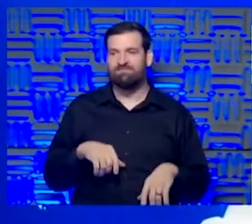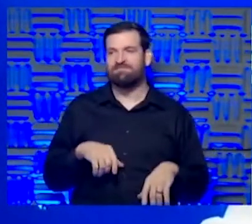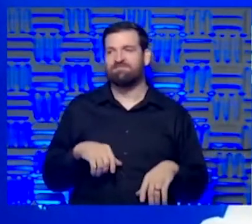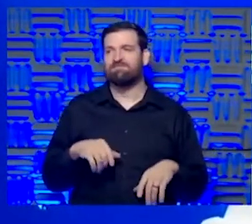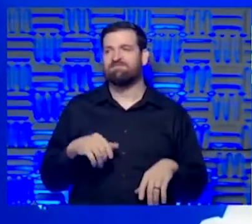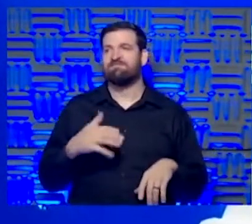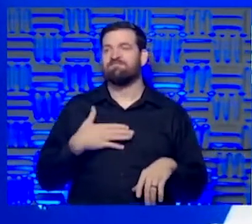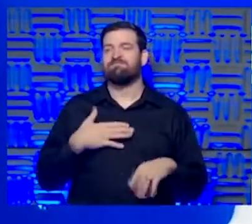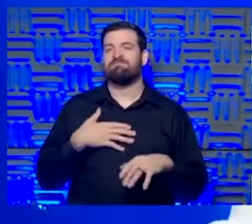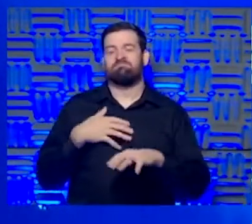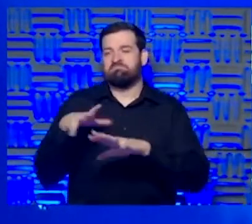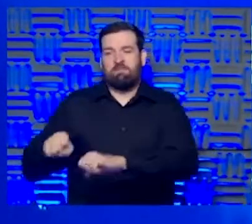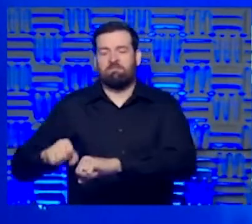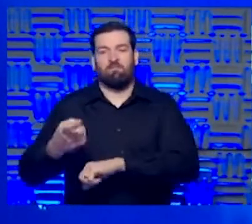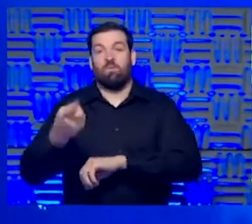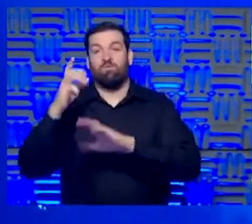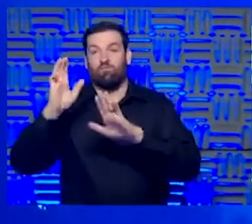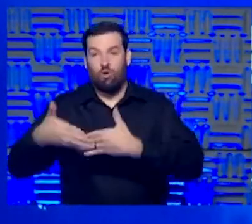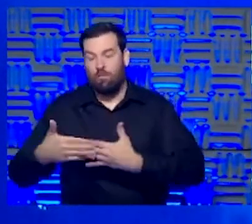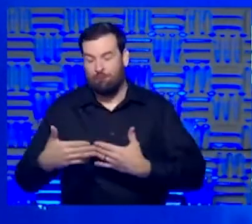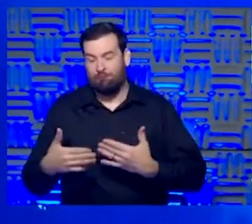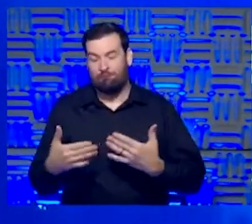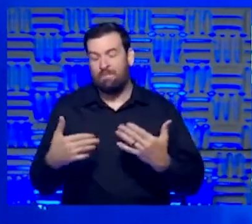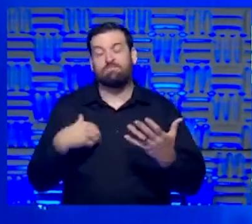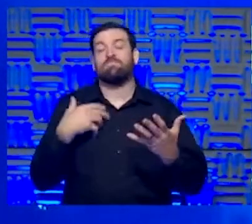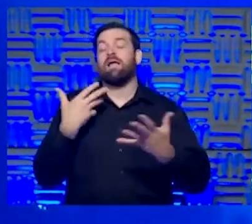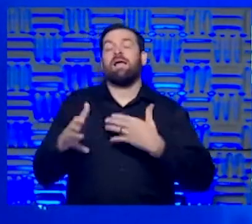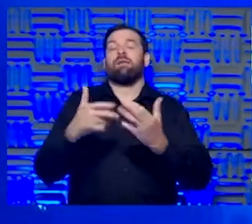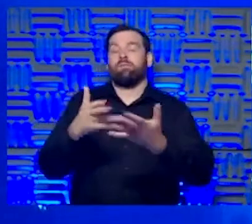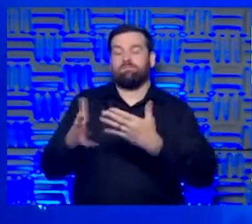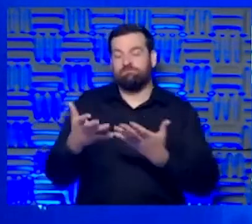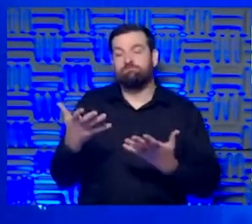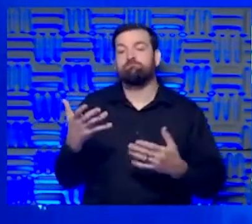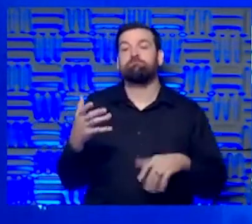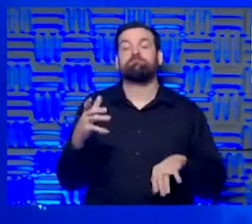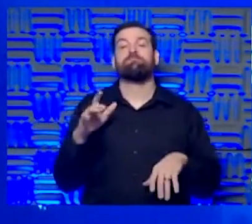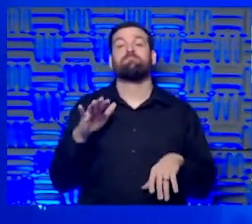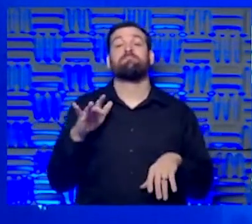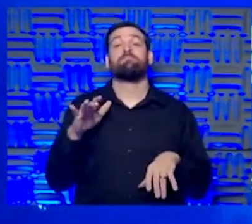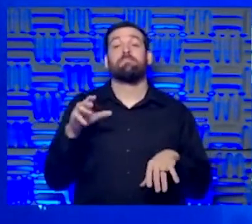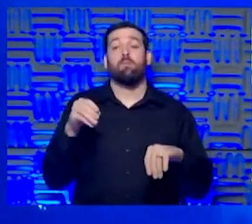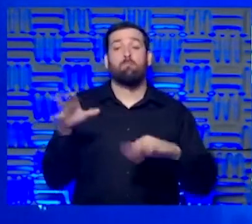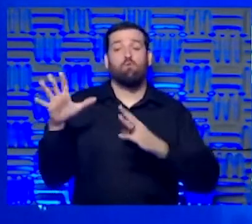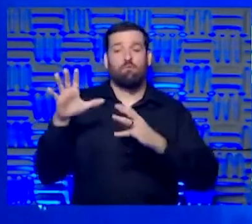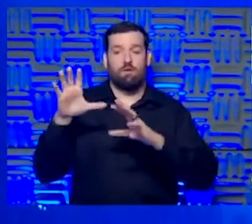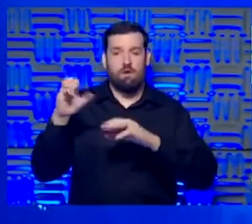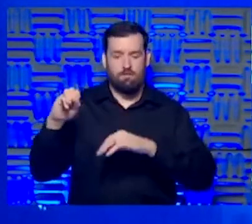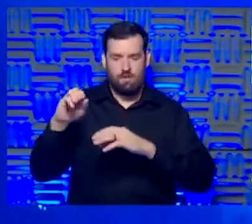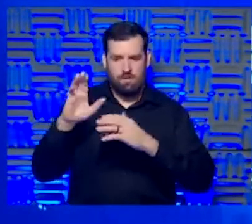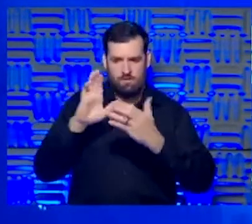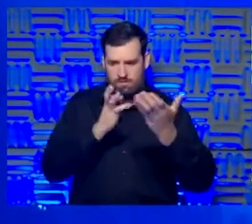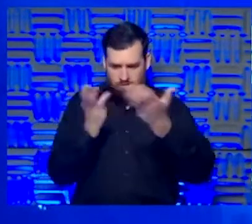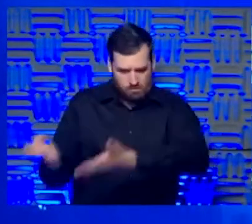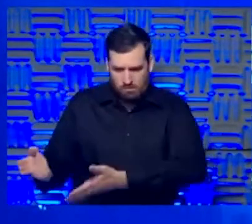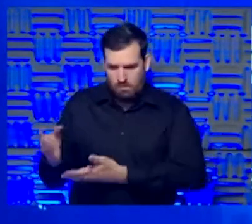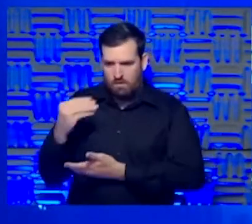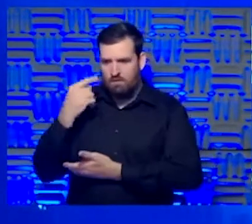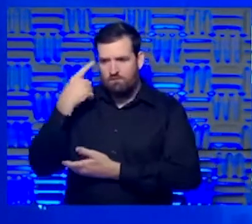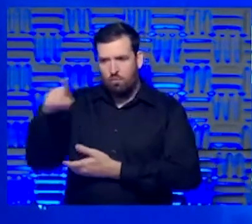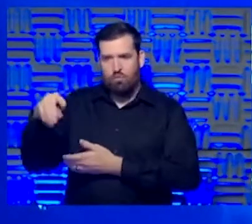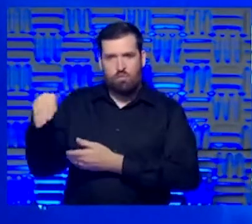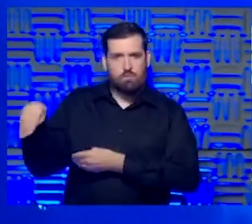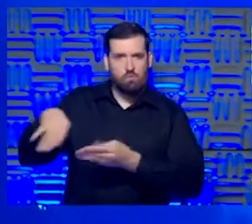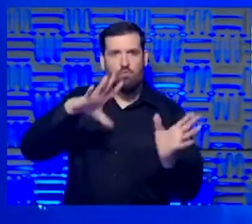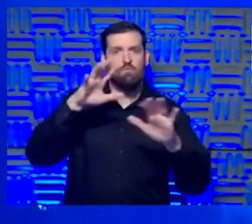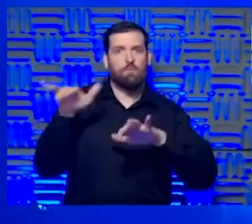my own one room I own, or I could to do some decoration in. But having said that, the moving company came there to move the piano, and nobody wore a